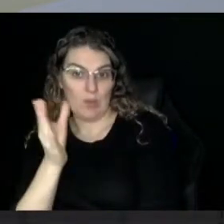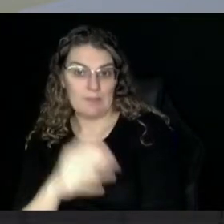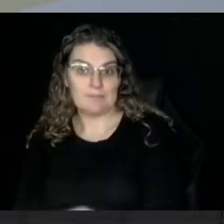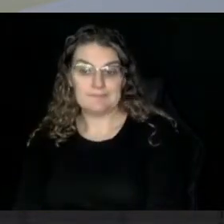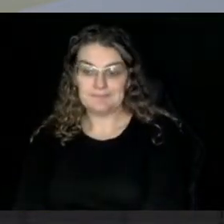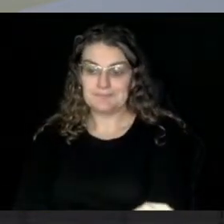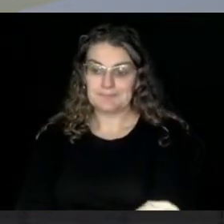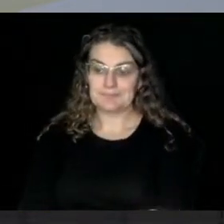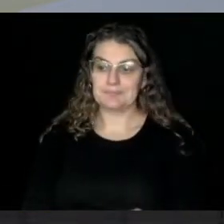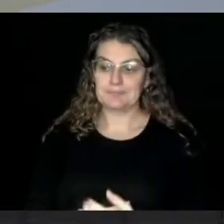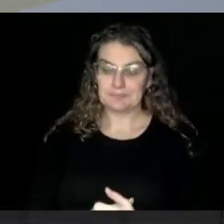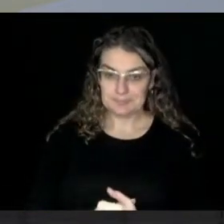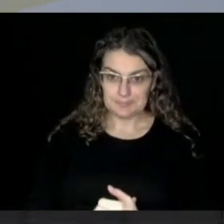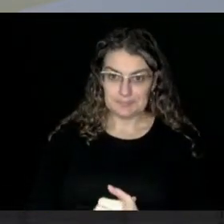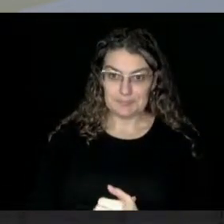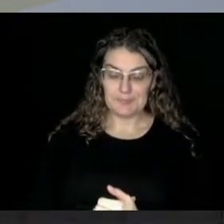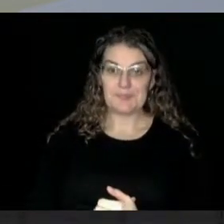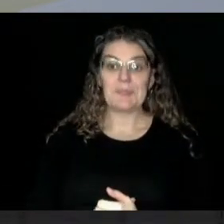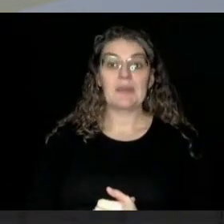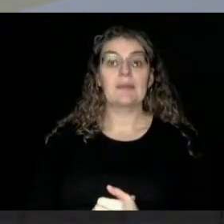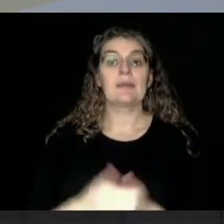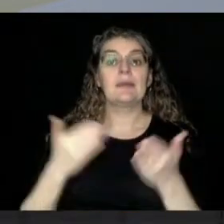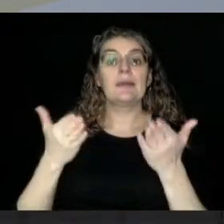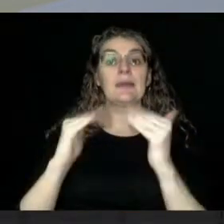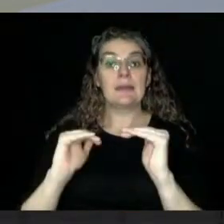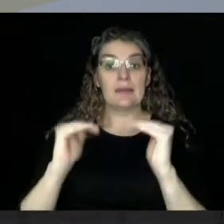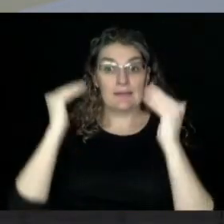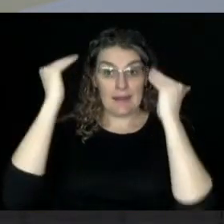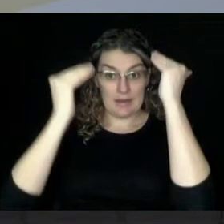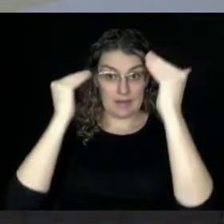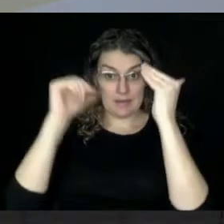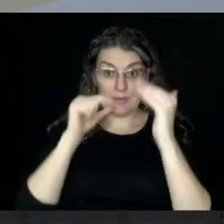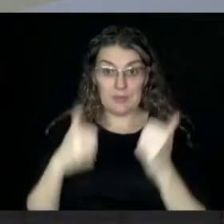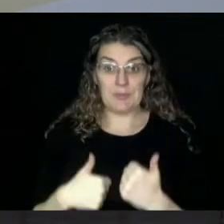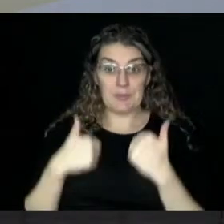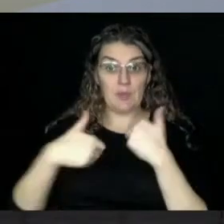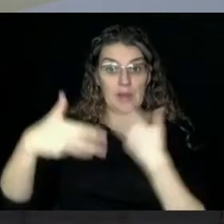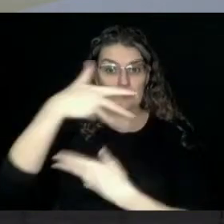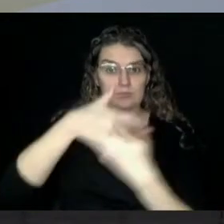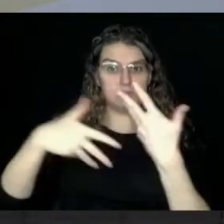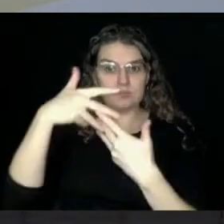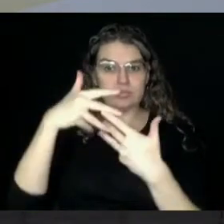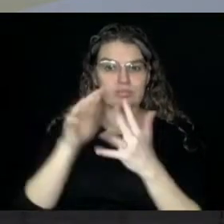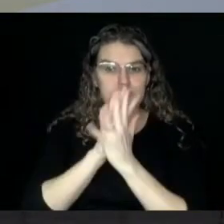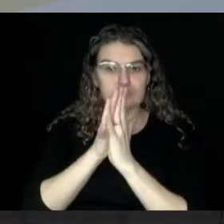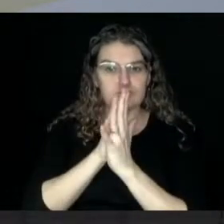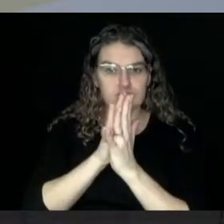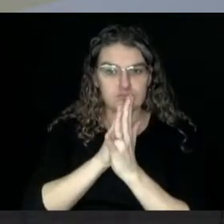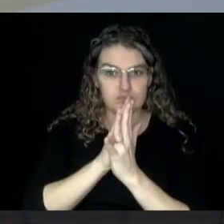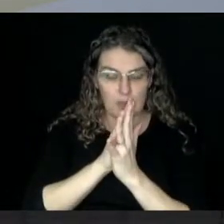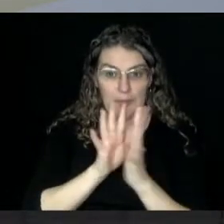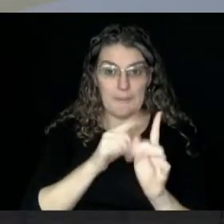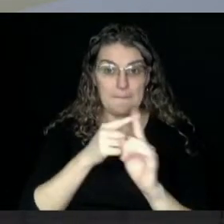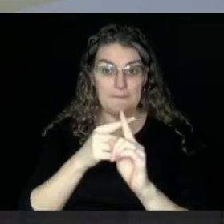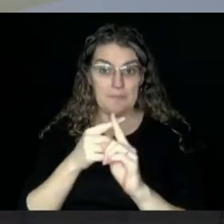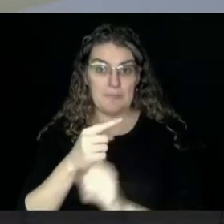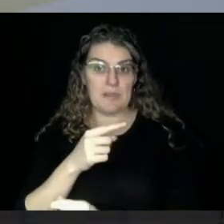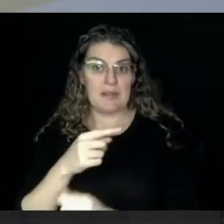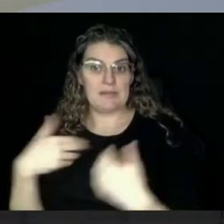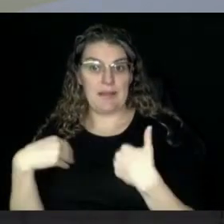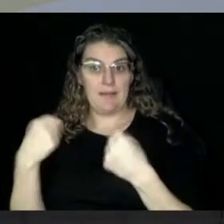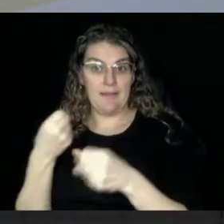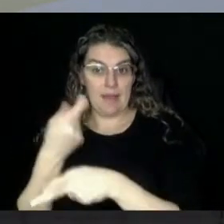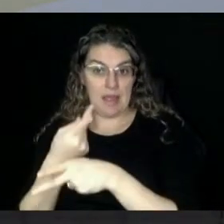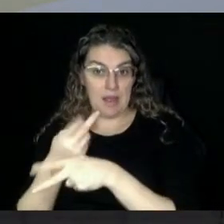Adults living in congregate living settings and living situations are being vaccinated, along with healthcare workers who provide direct patient